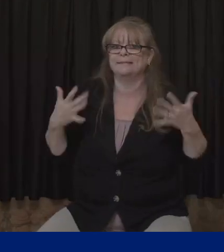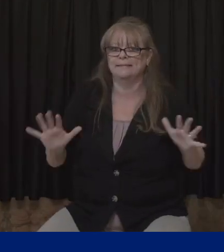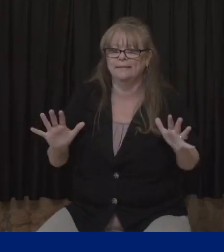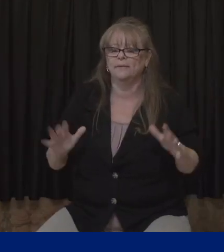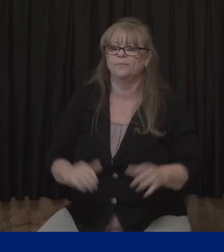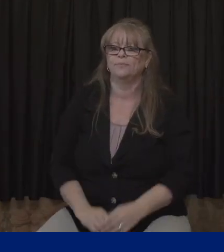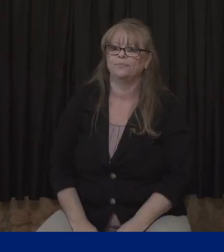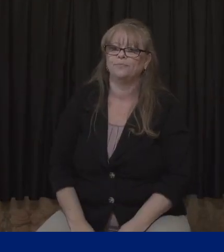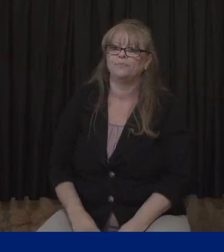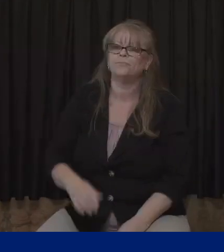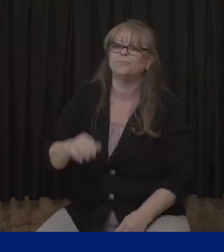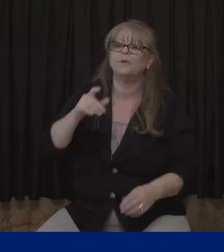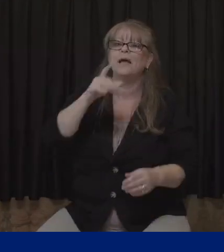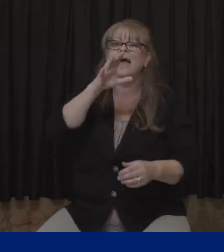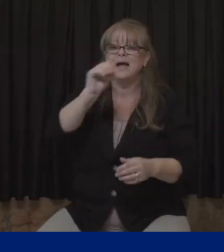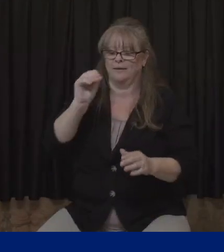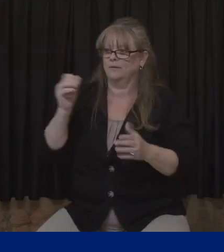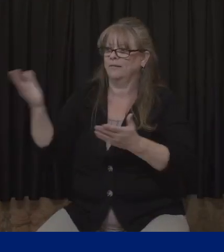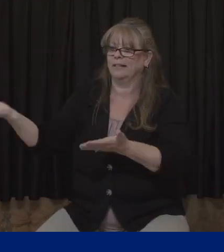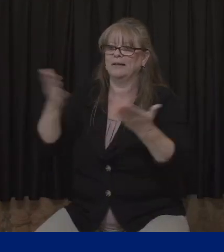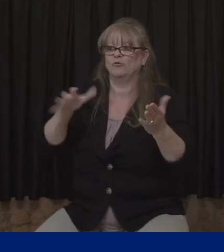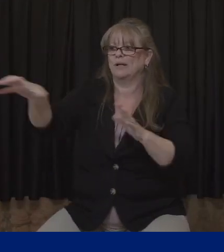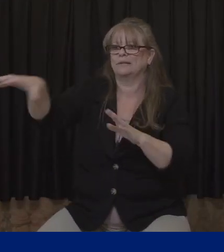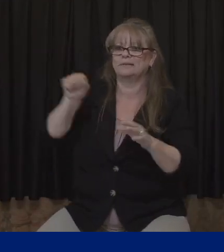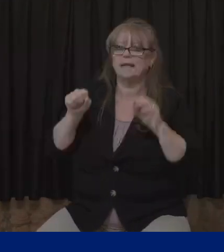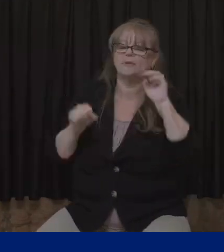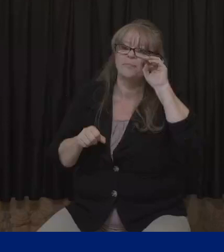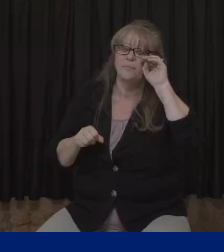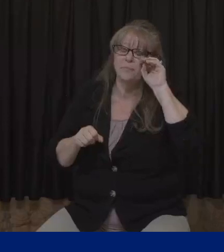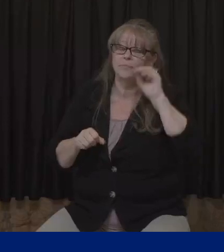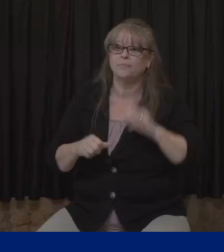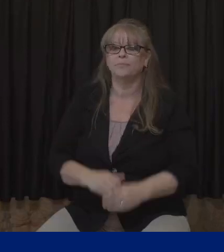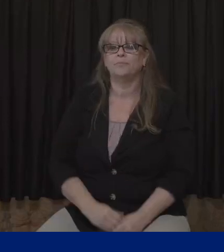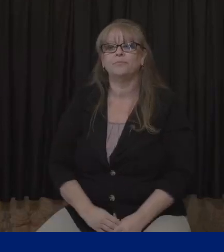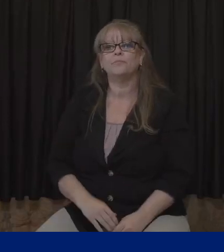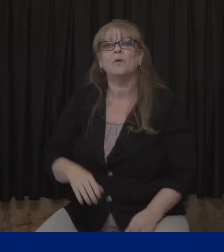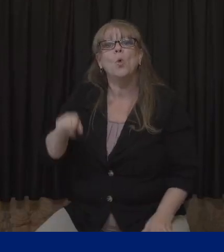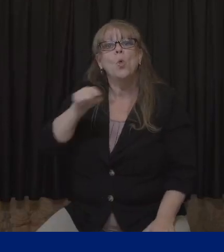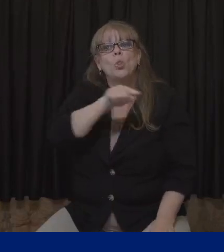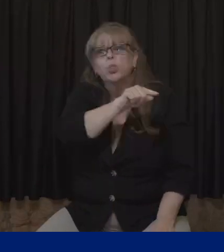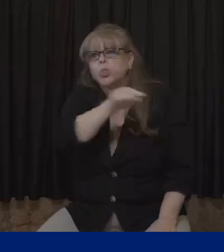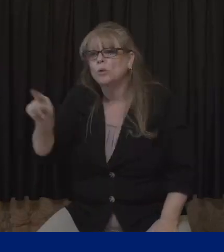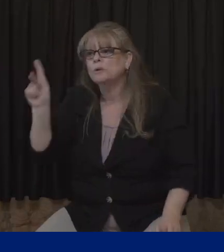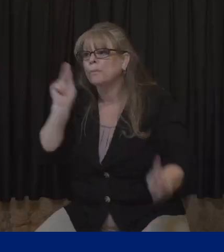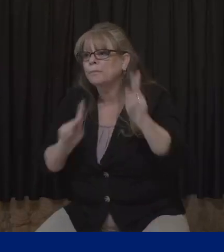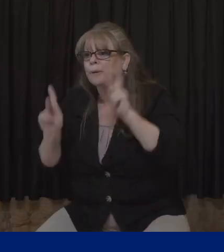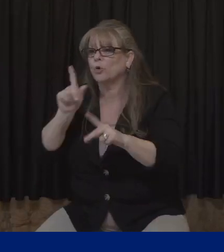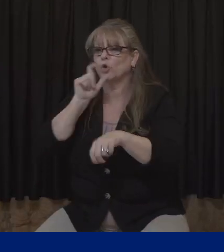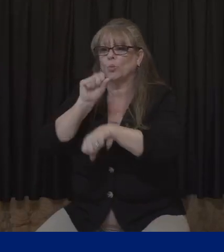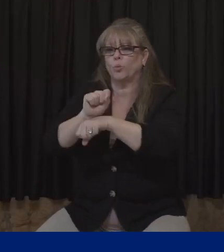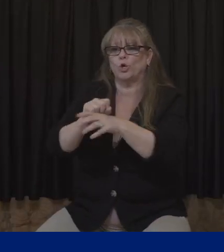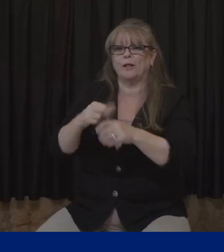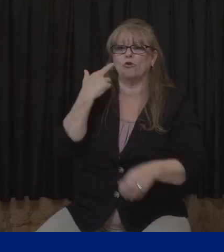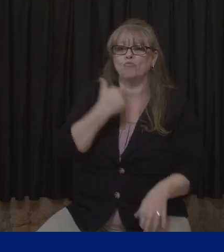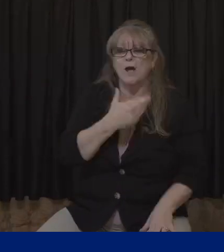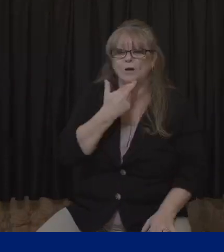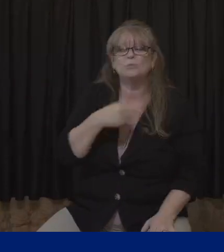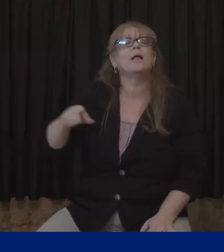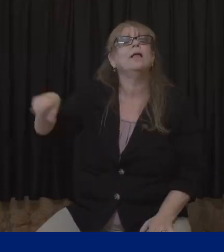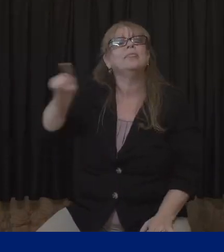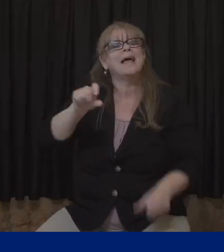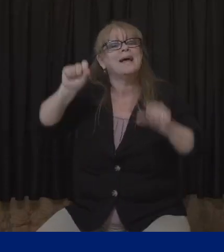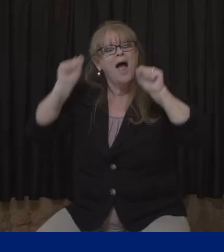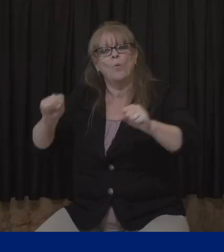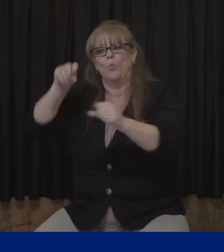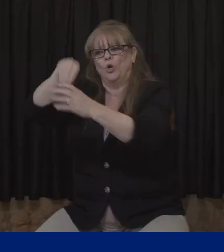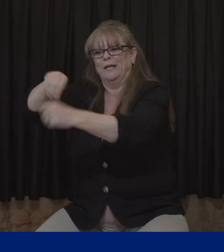we also know for both the customers and diners and those who work in those establishments, it has to be in a reasonably safe way, and we're committed to doing that as safe